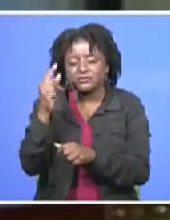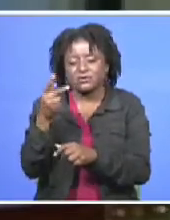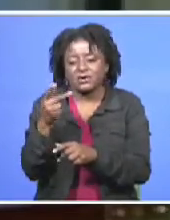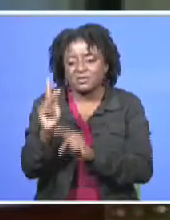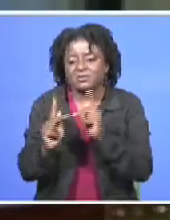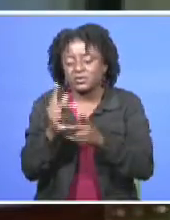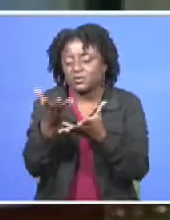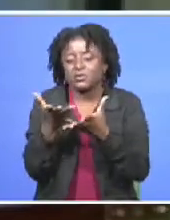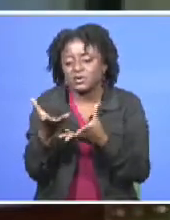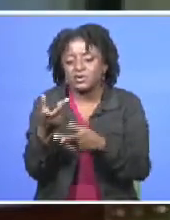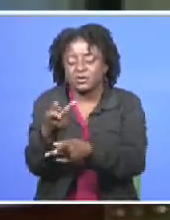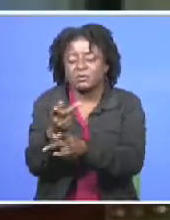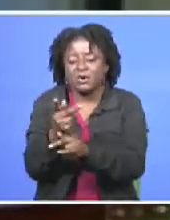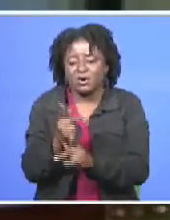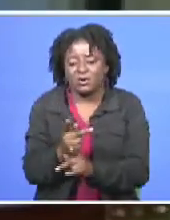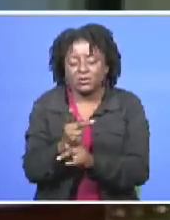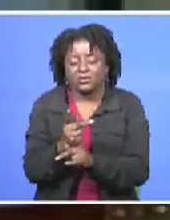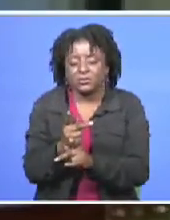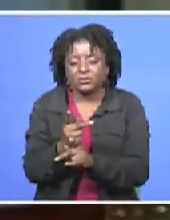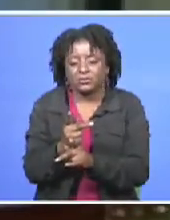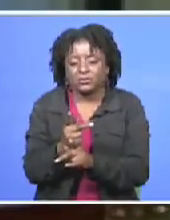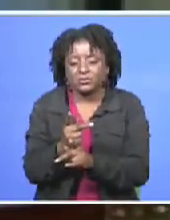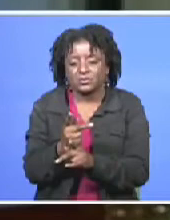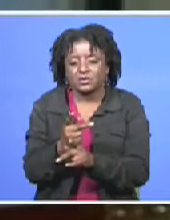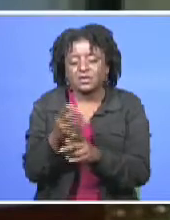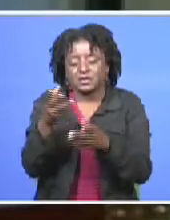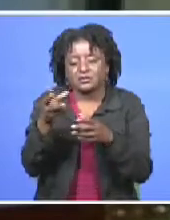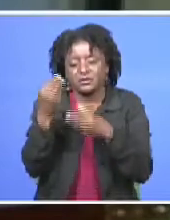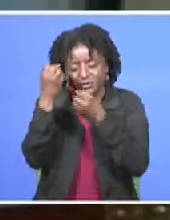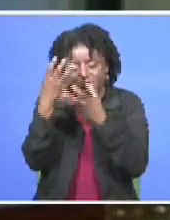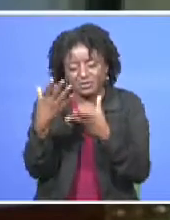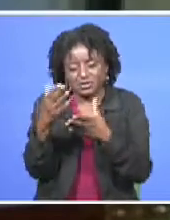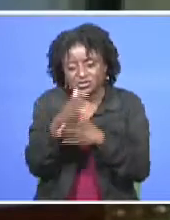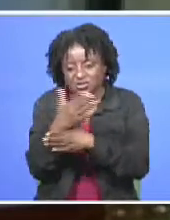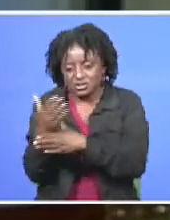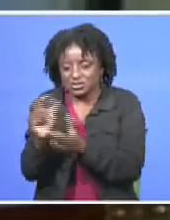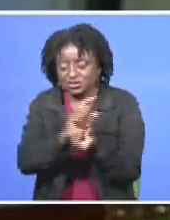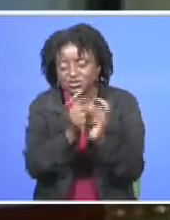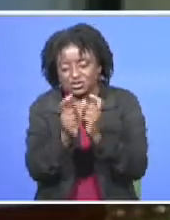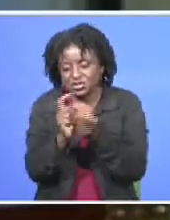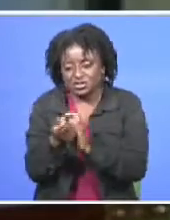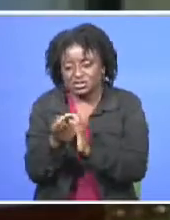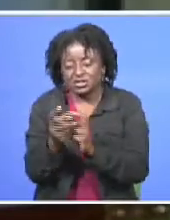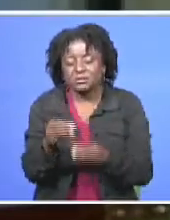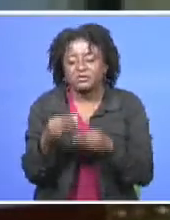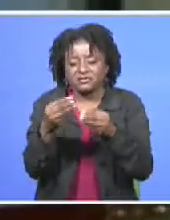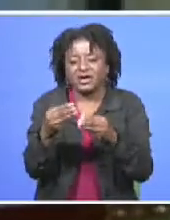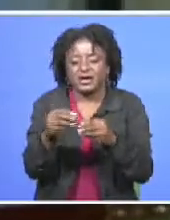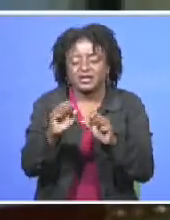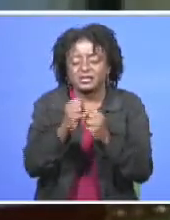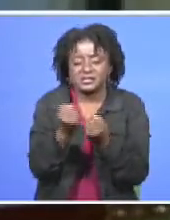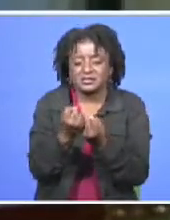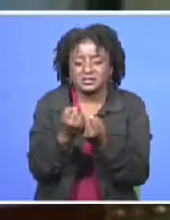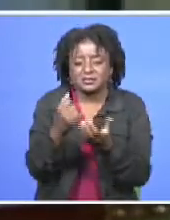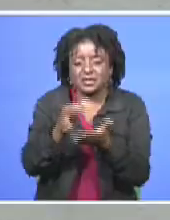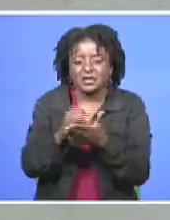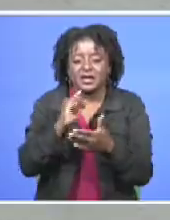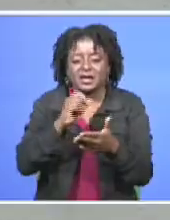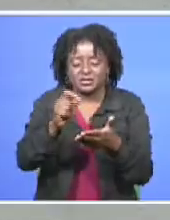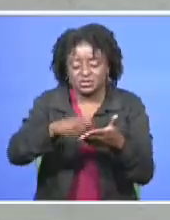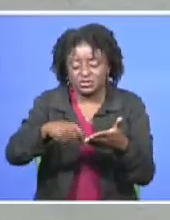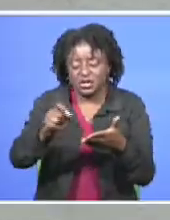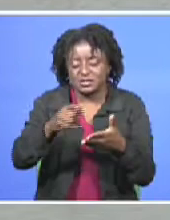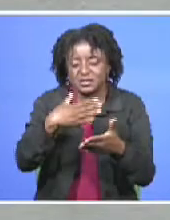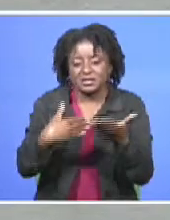informal information exchanges and to provide a system that has checks and balances. Attorney General Carl Bethel says the